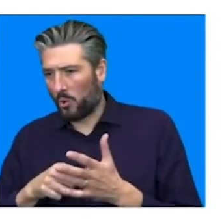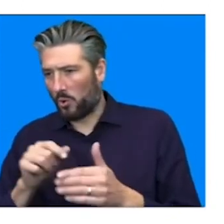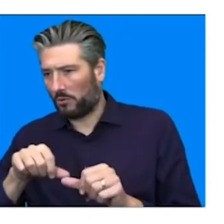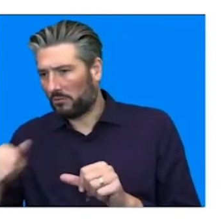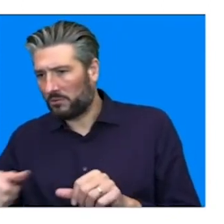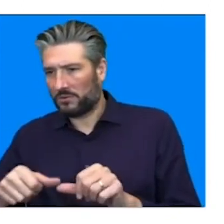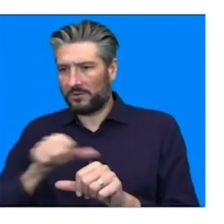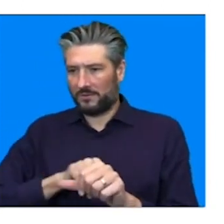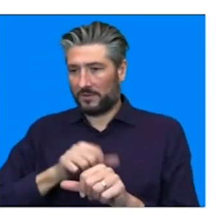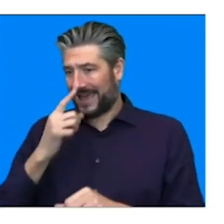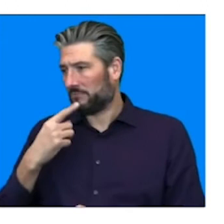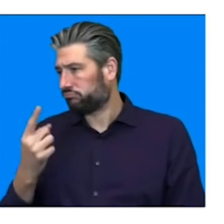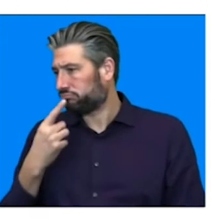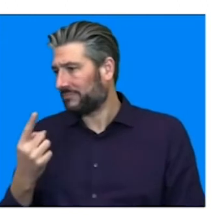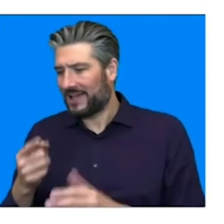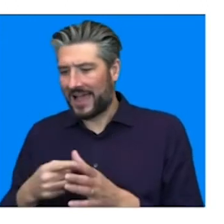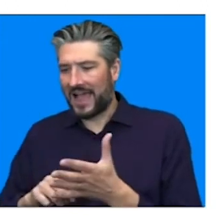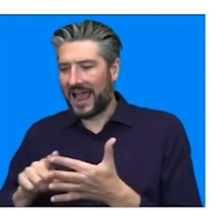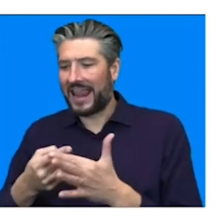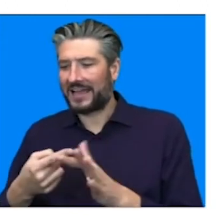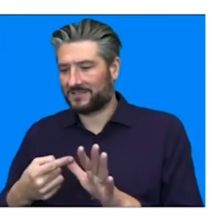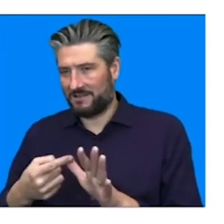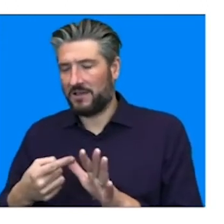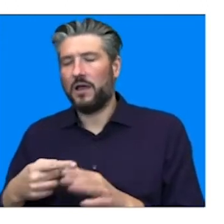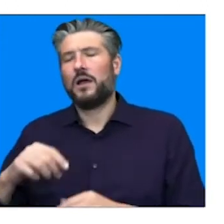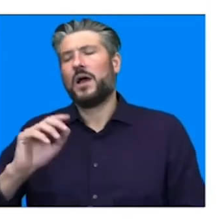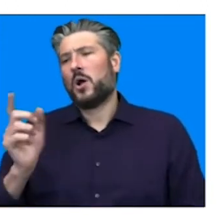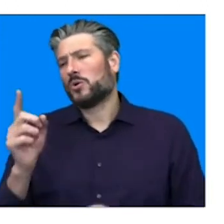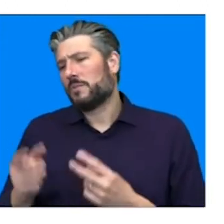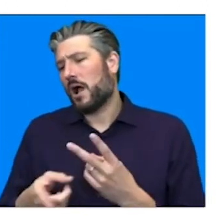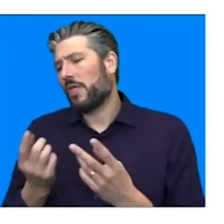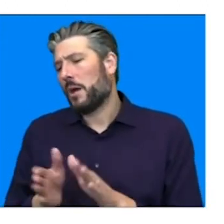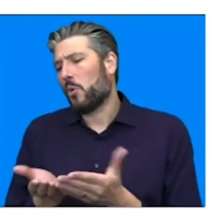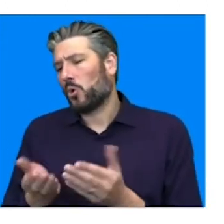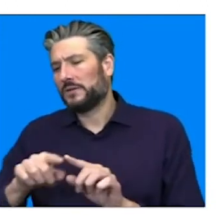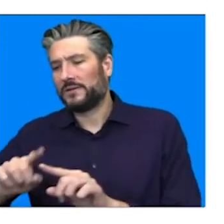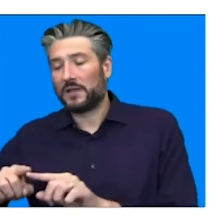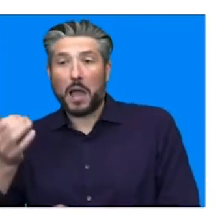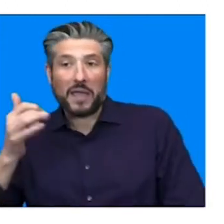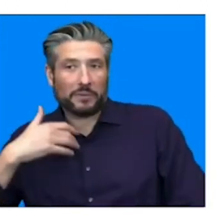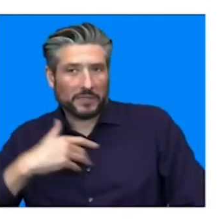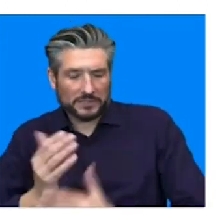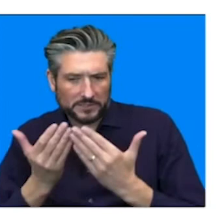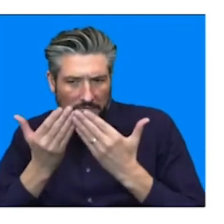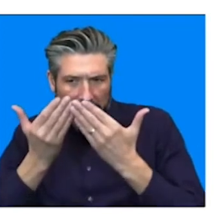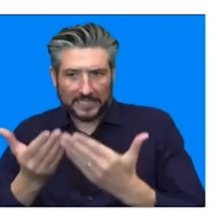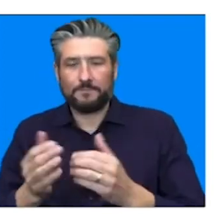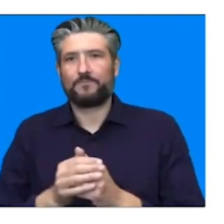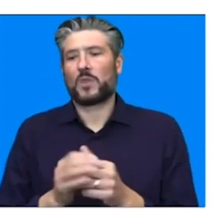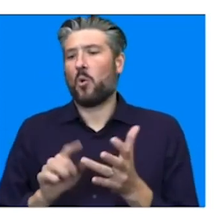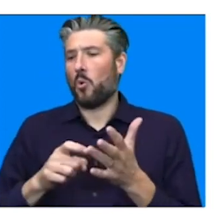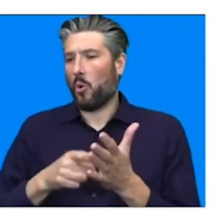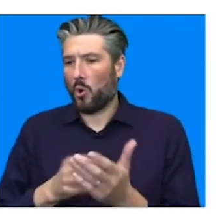But what about books where you're actually studying or you need to find